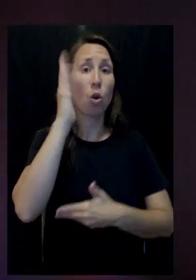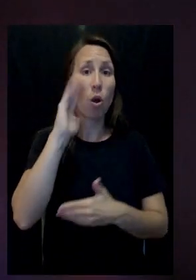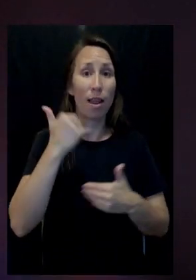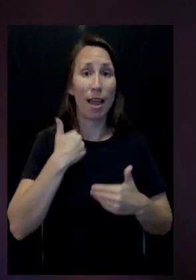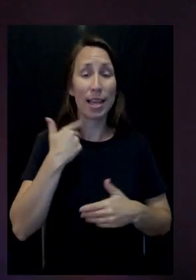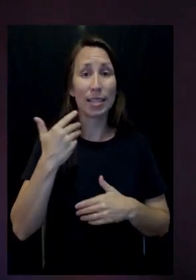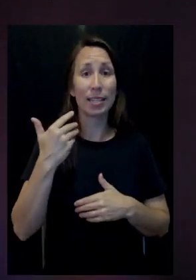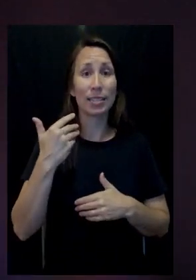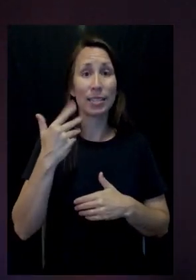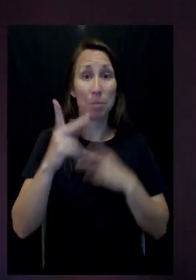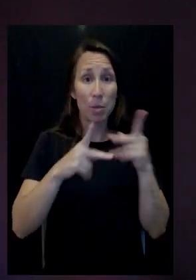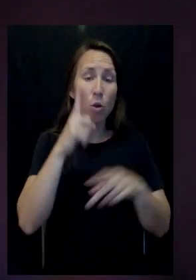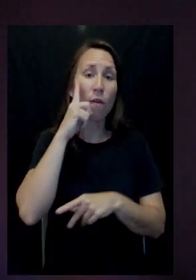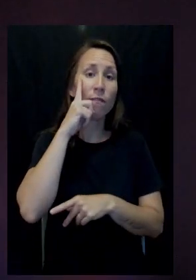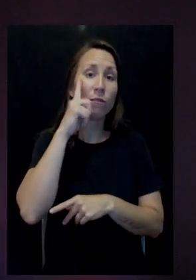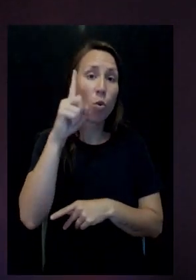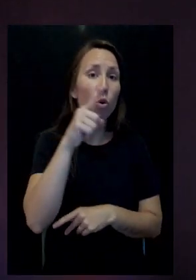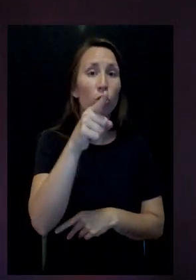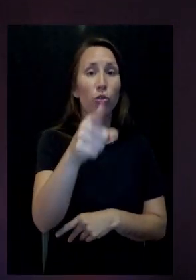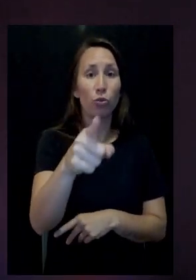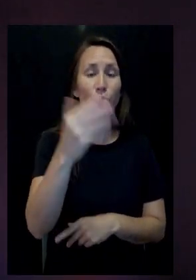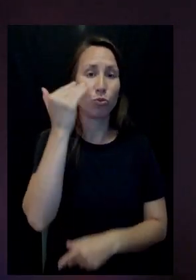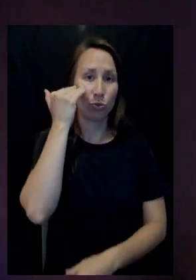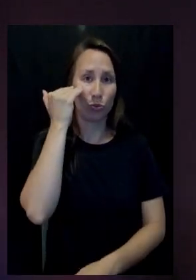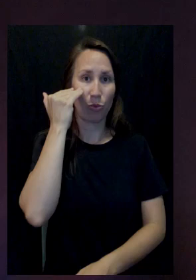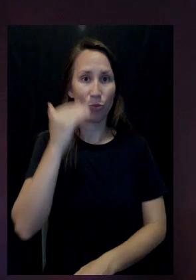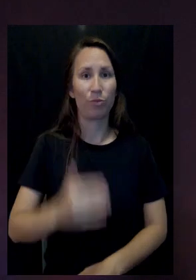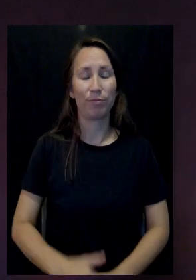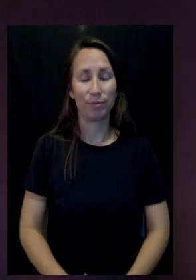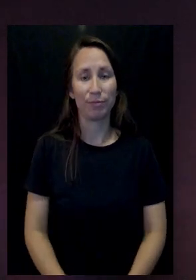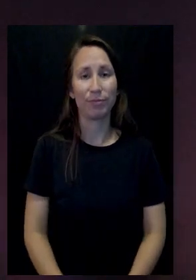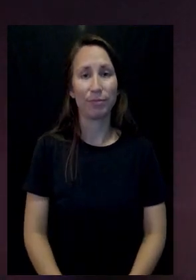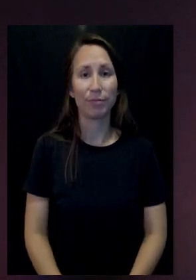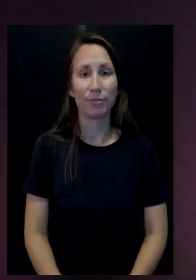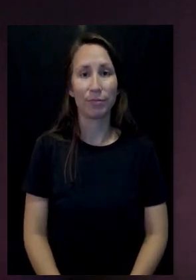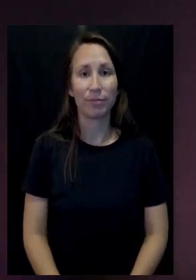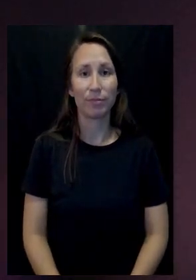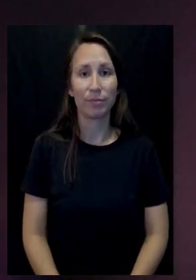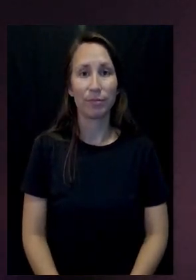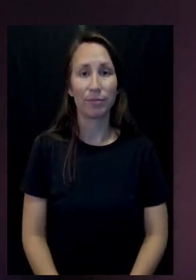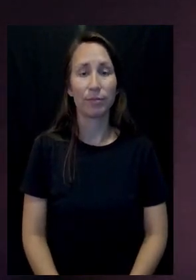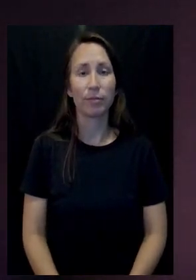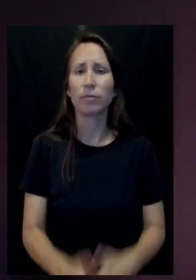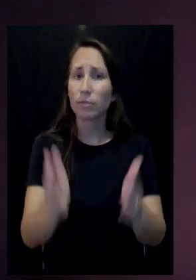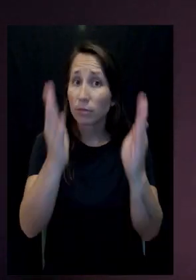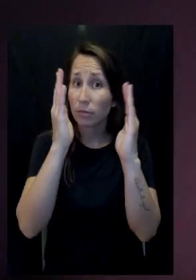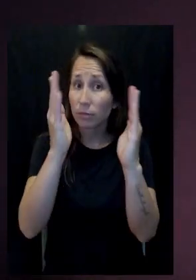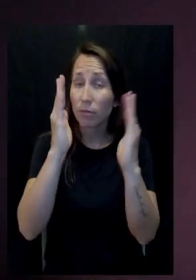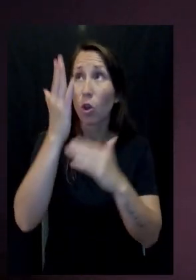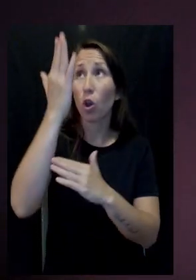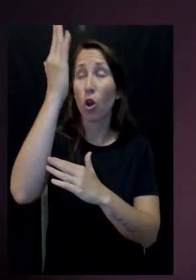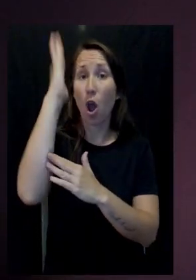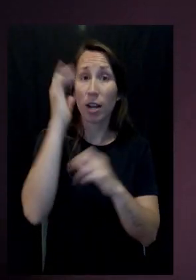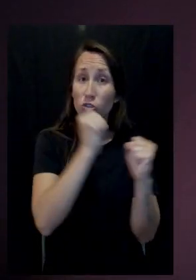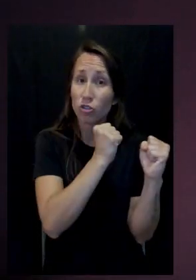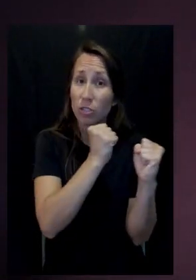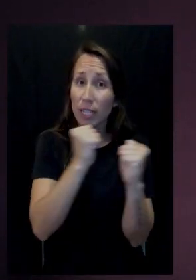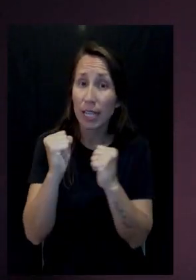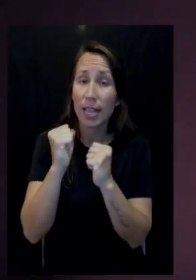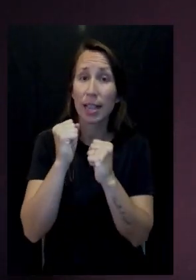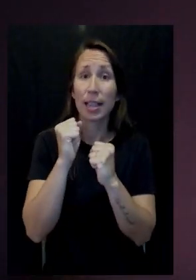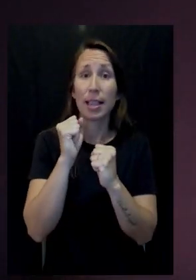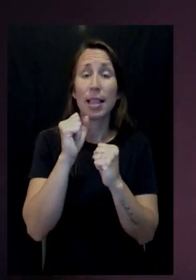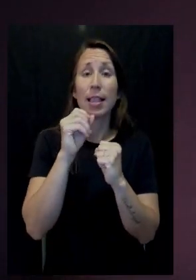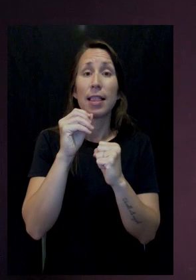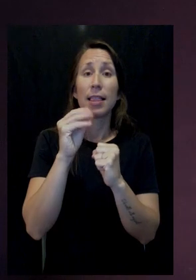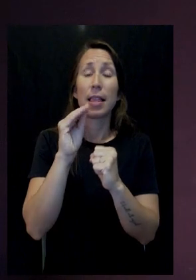people for you to know. God has people for you to know. Listen to me, God has